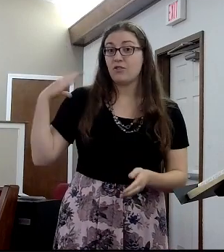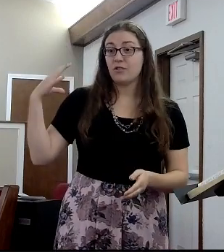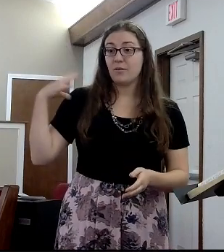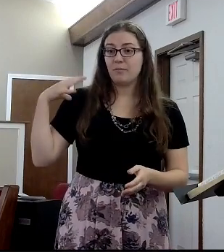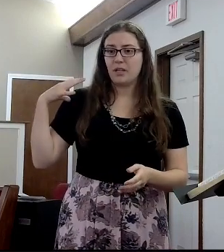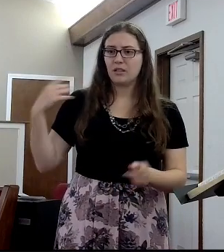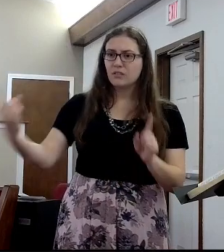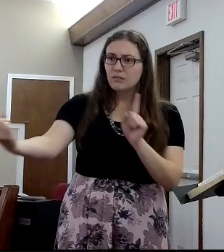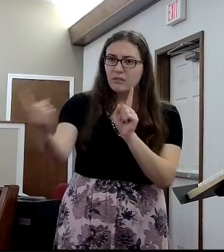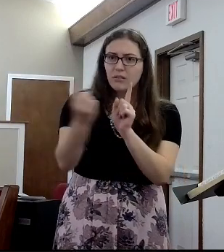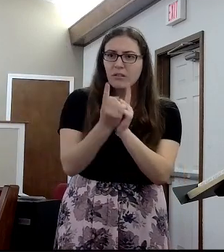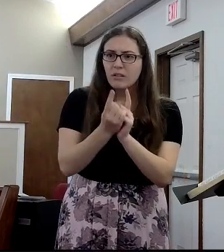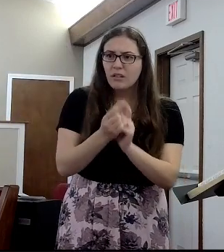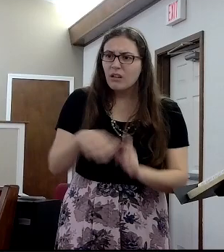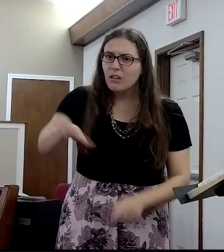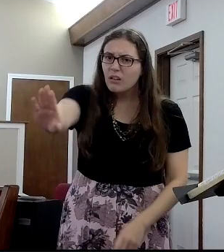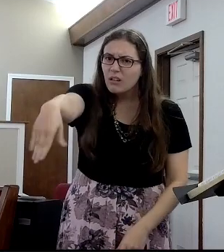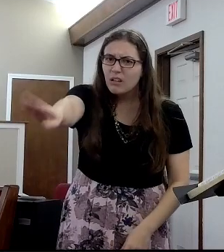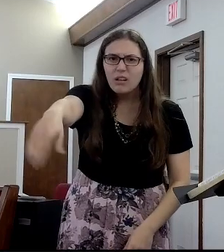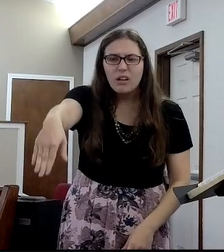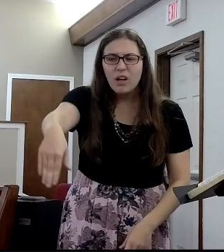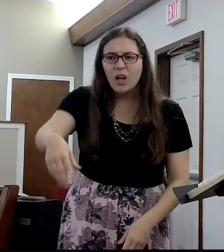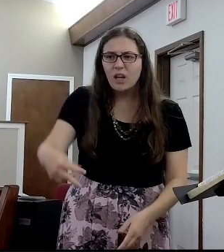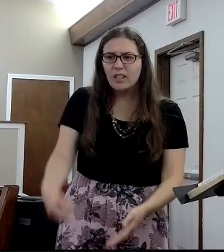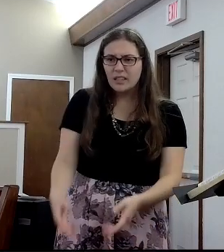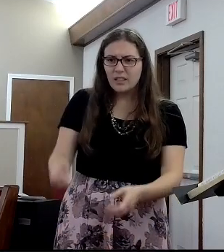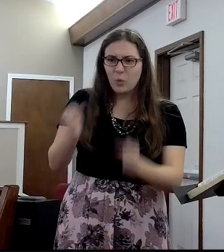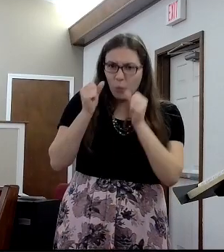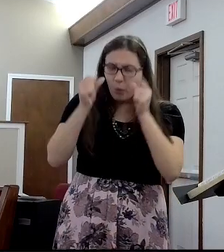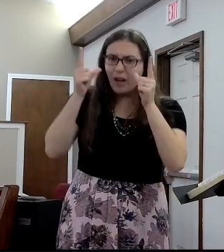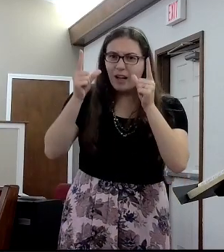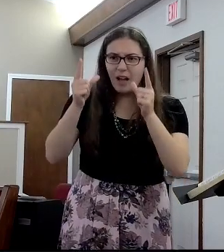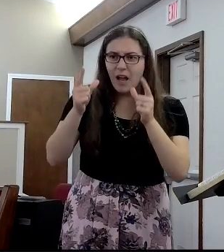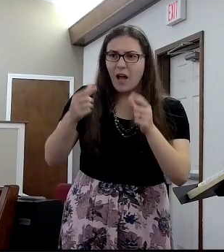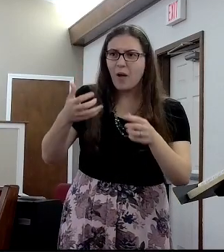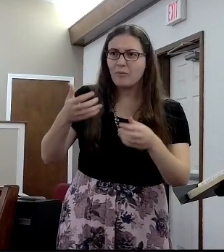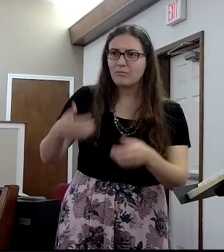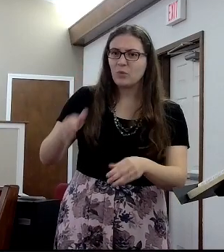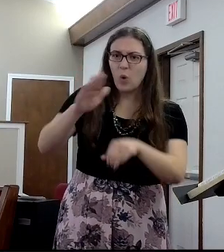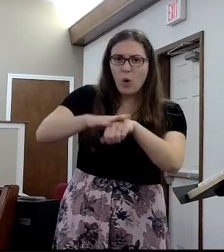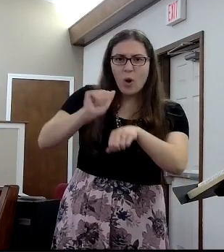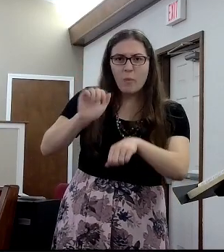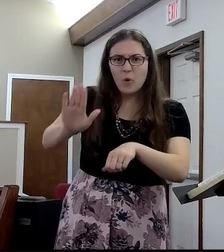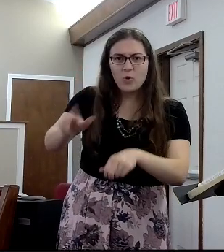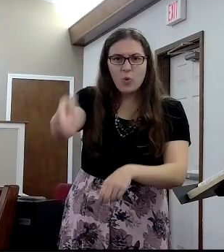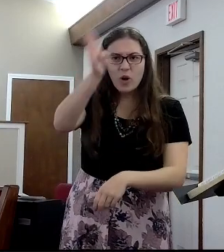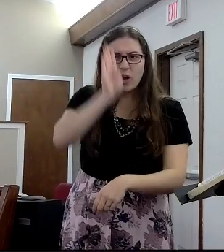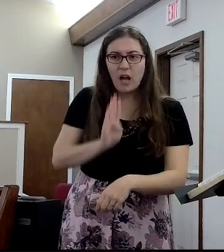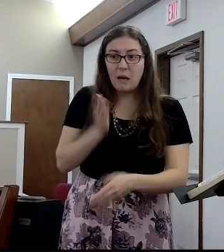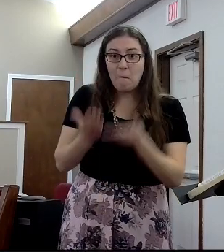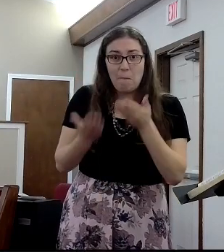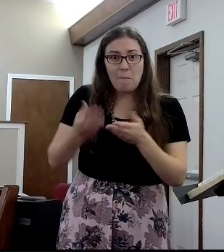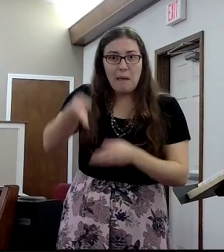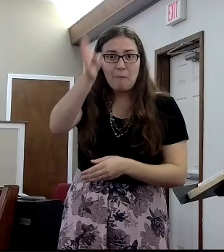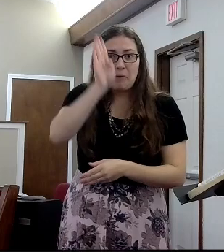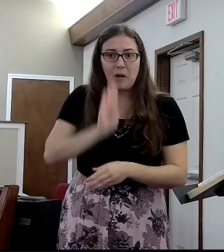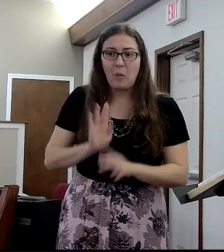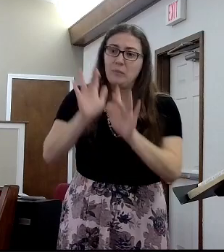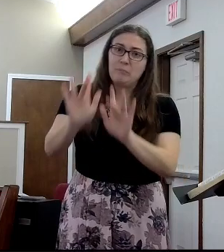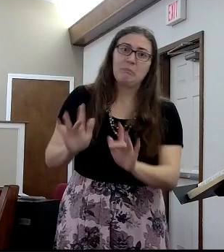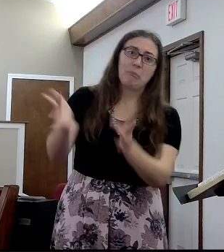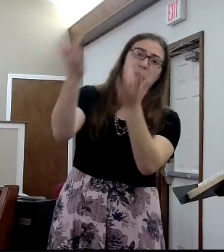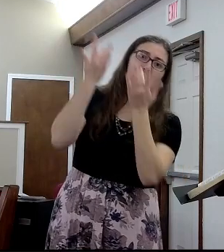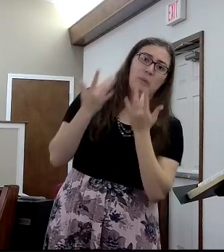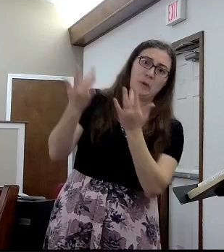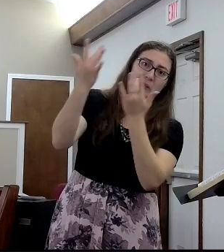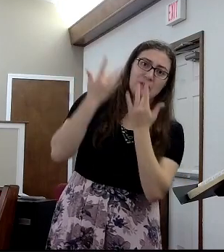shipmaster came to him and said unto him, what meanest thou, O sleeper? Arise, call upon thy God, if